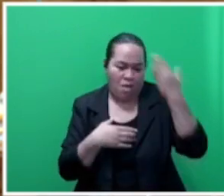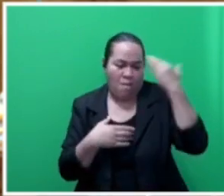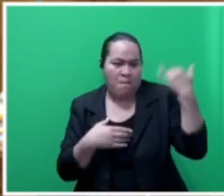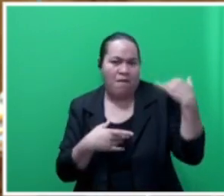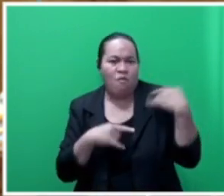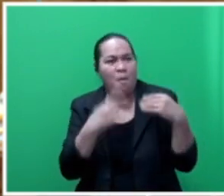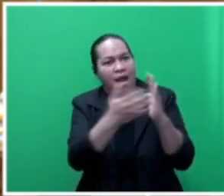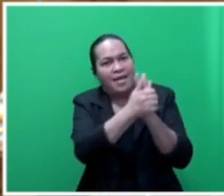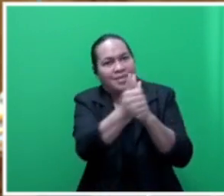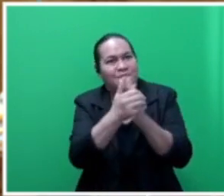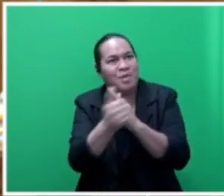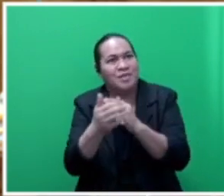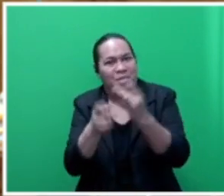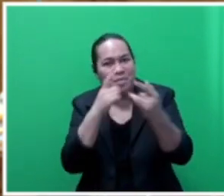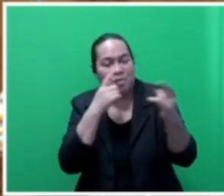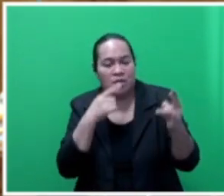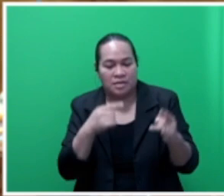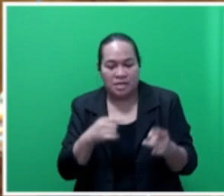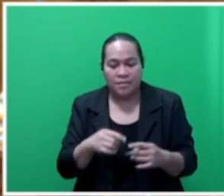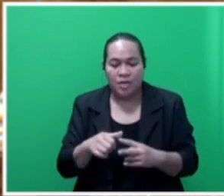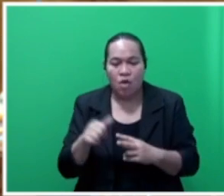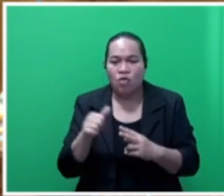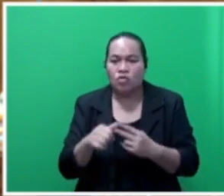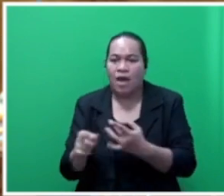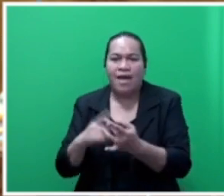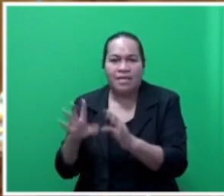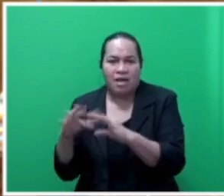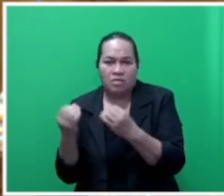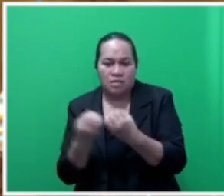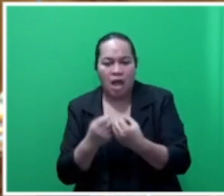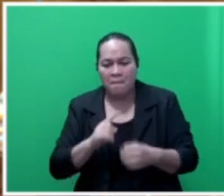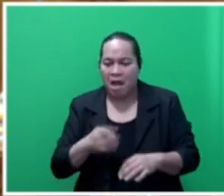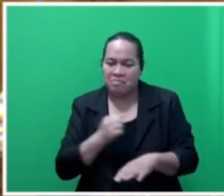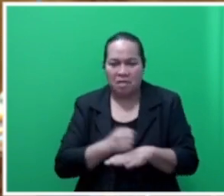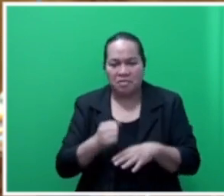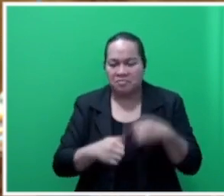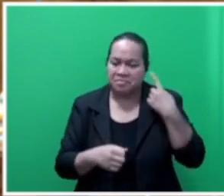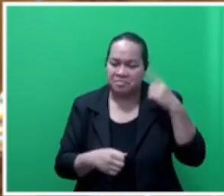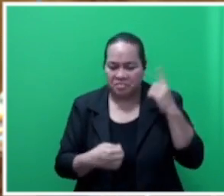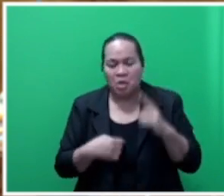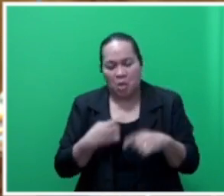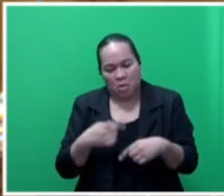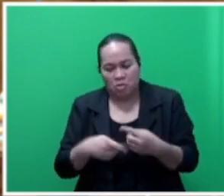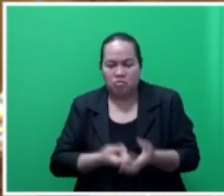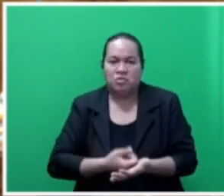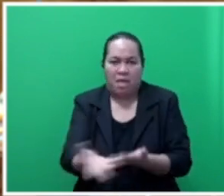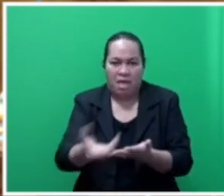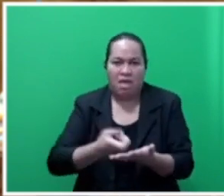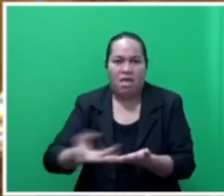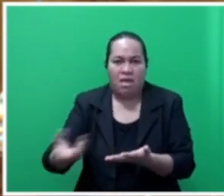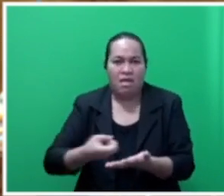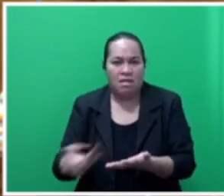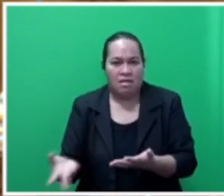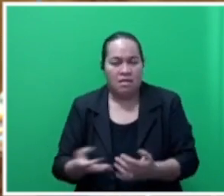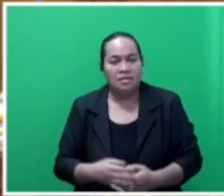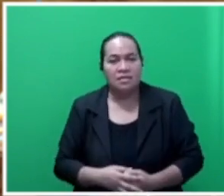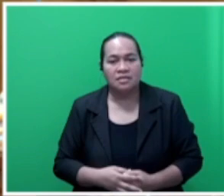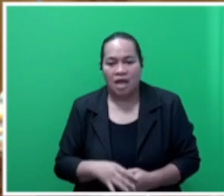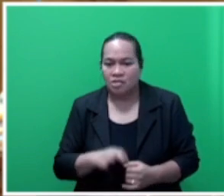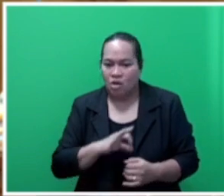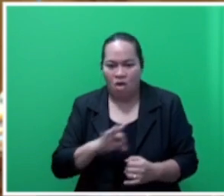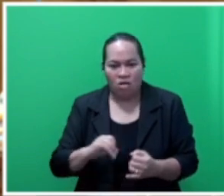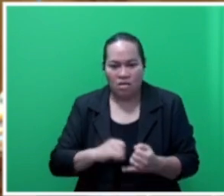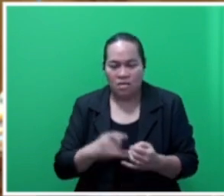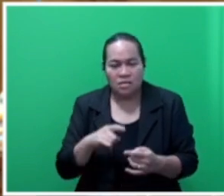experts and multilateral agencies, this government continues with its unsustainable spending spree.